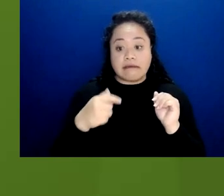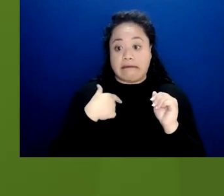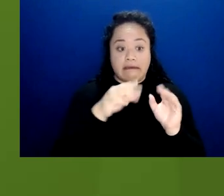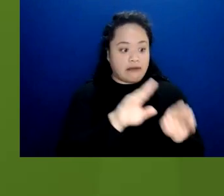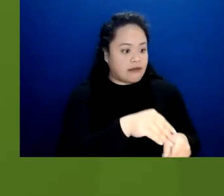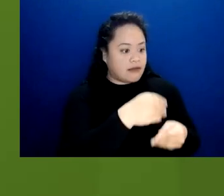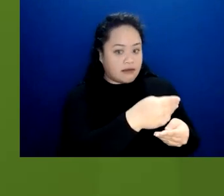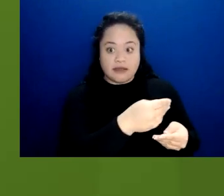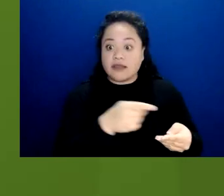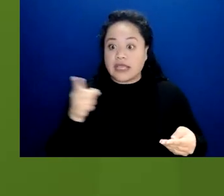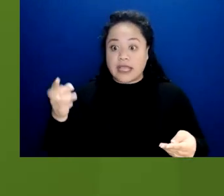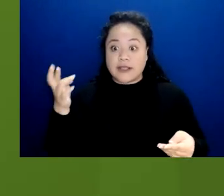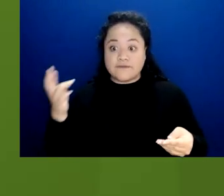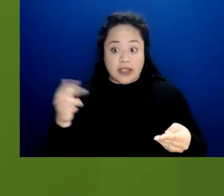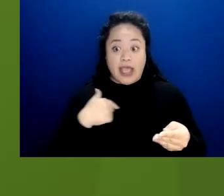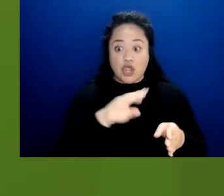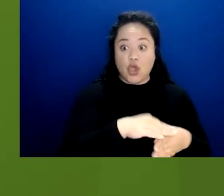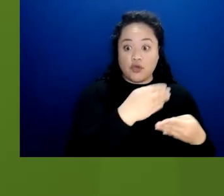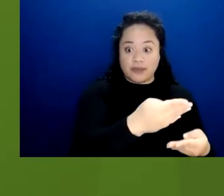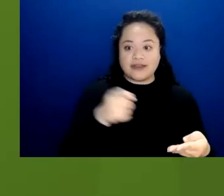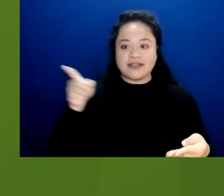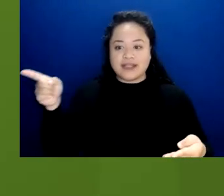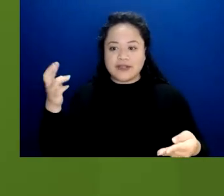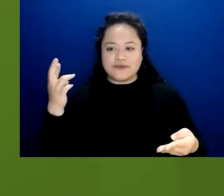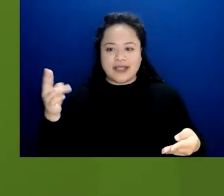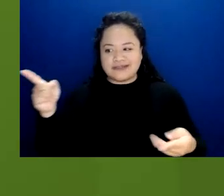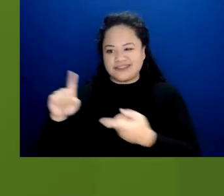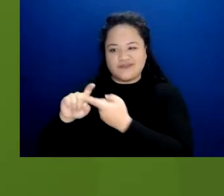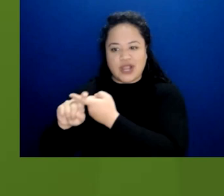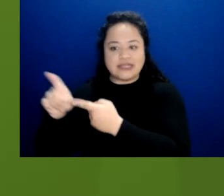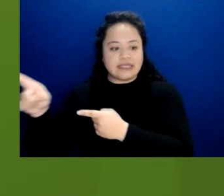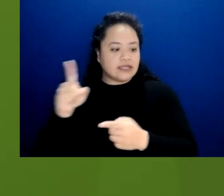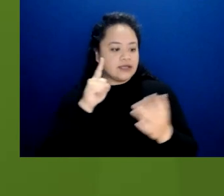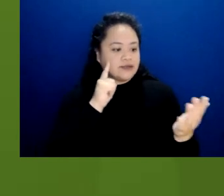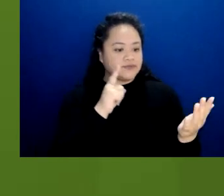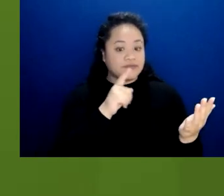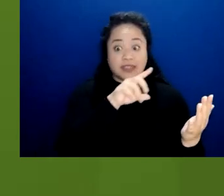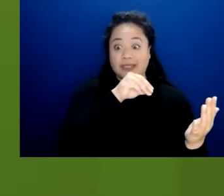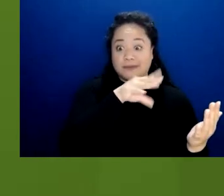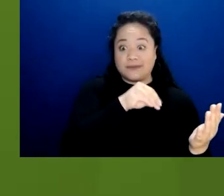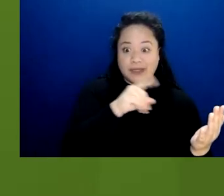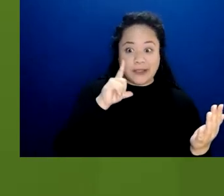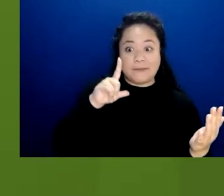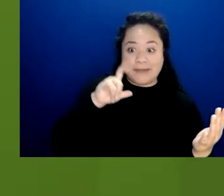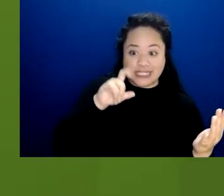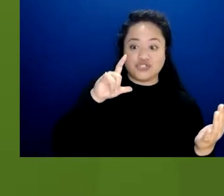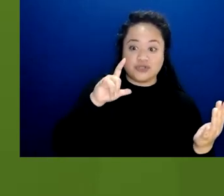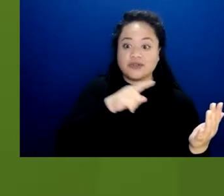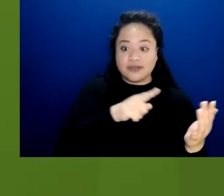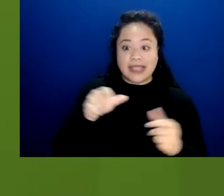took a photo of it when I opened it and then posted on social media and was sort of like, you know, haha, Jesse was thinking about this, you